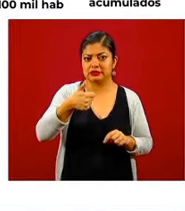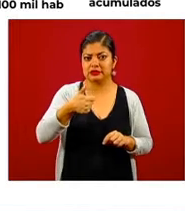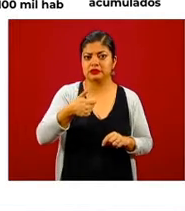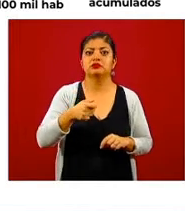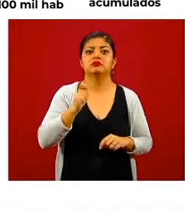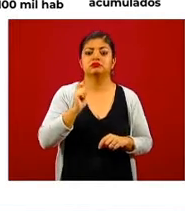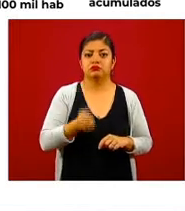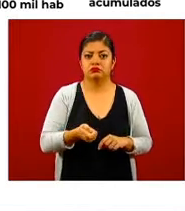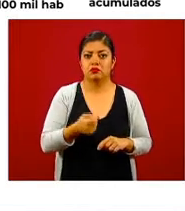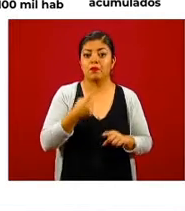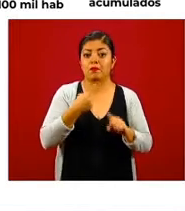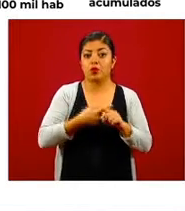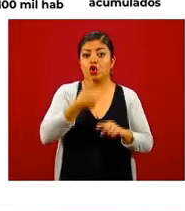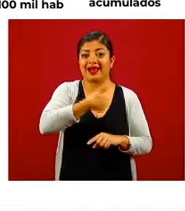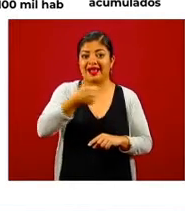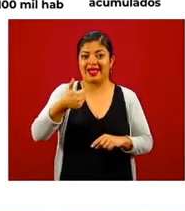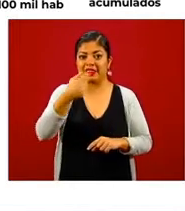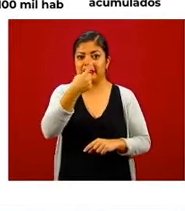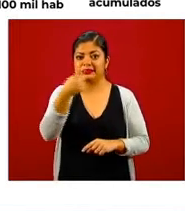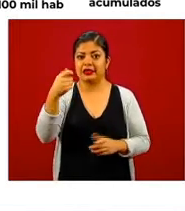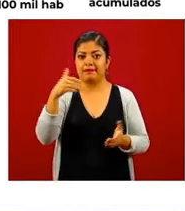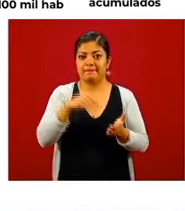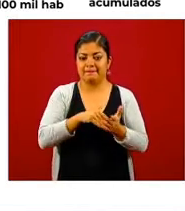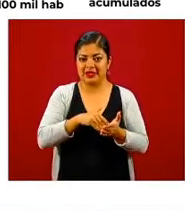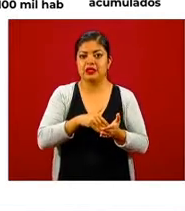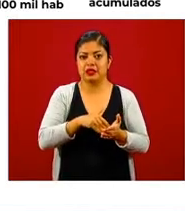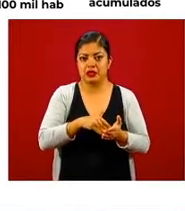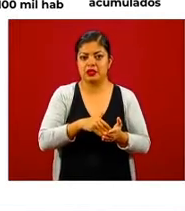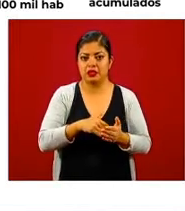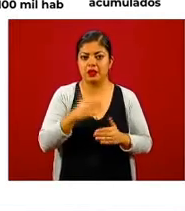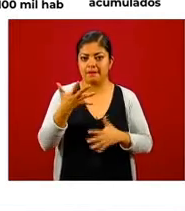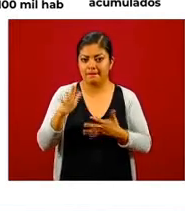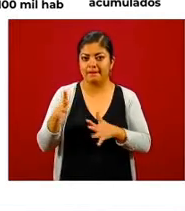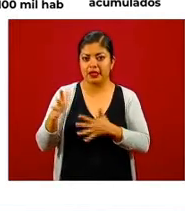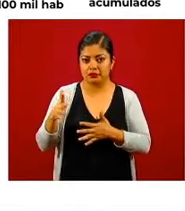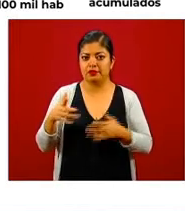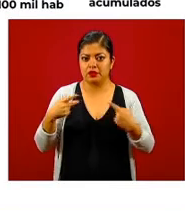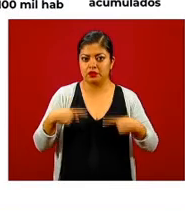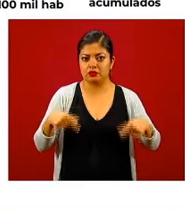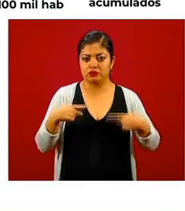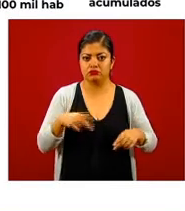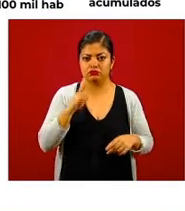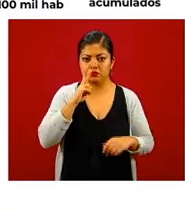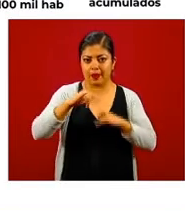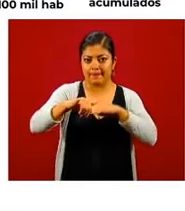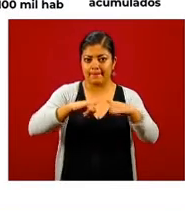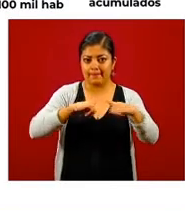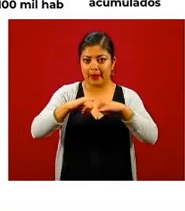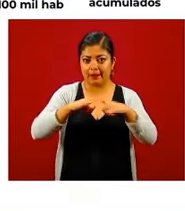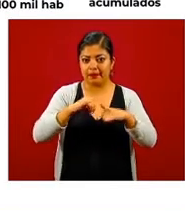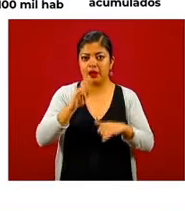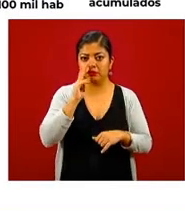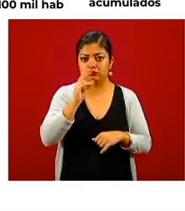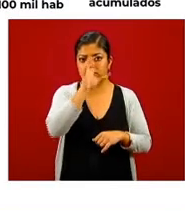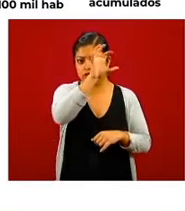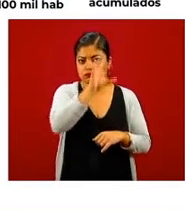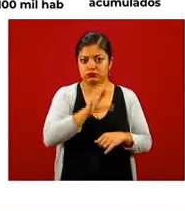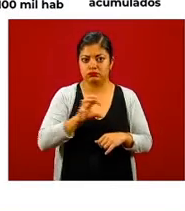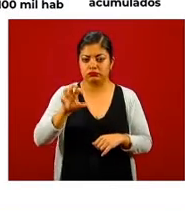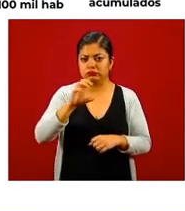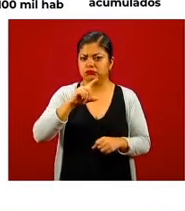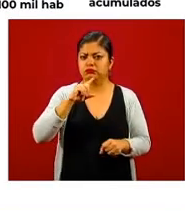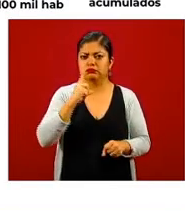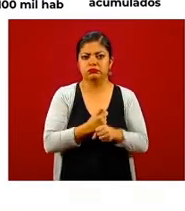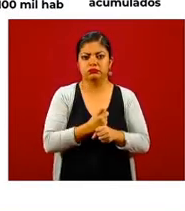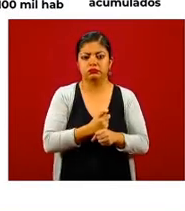country. 55.6 is our incidence rate per 100,000 inhabitants. And on the map,